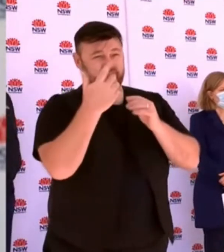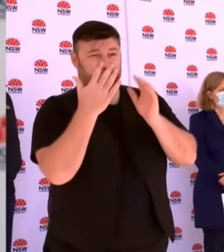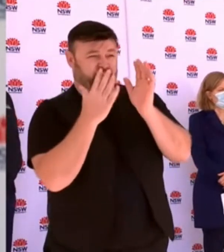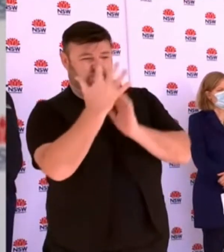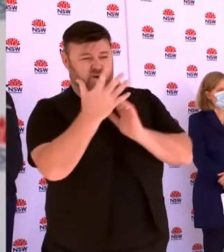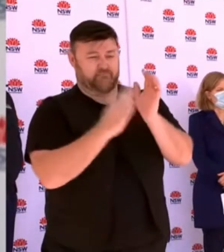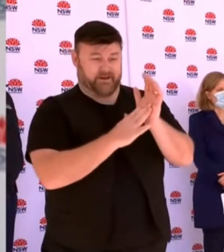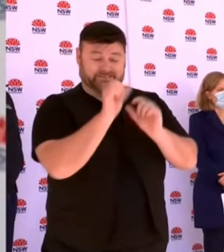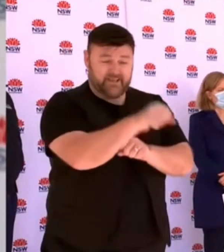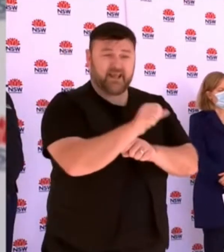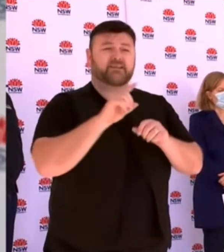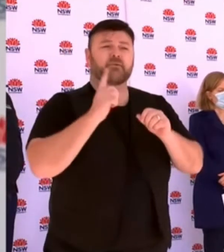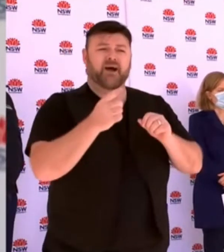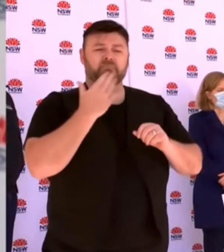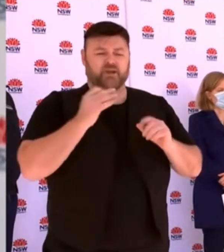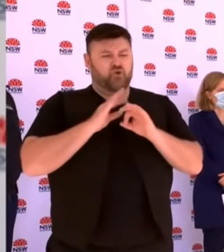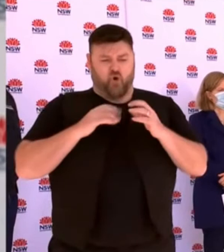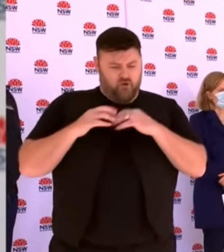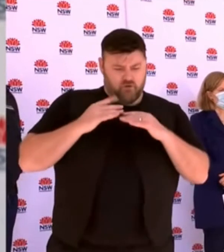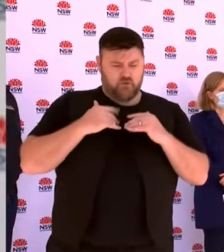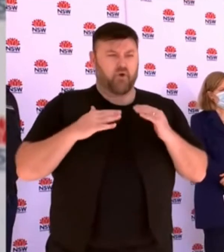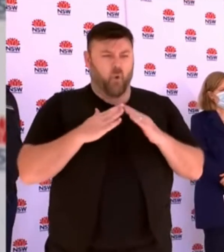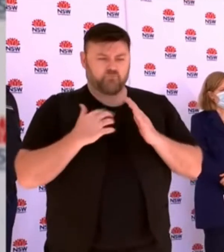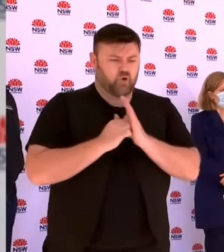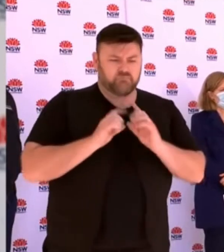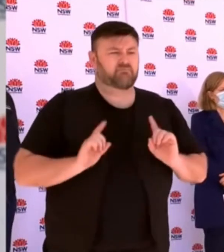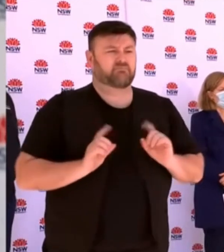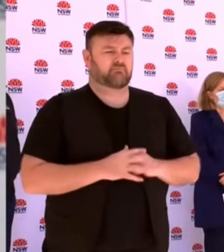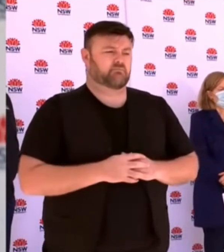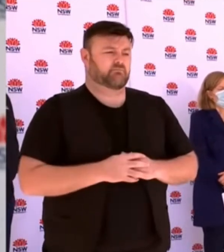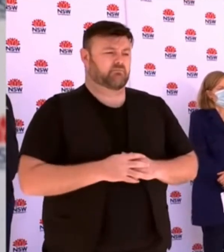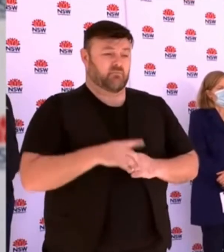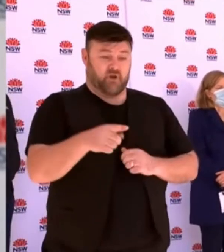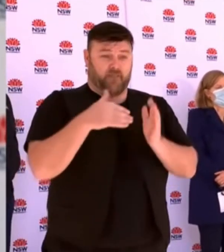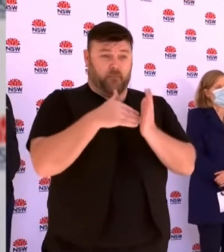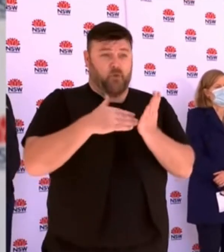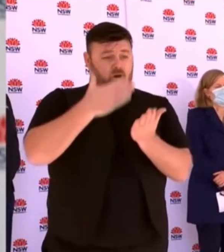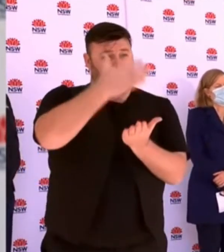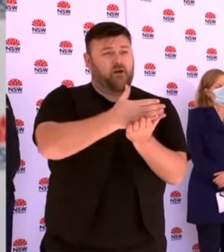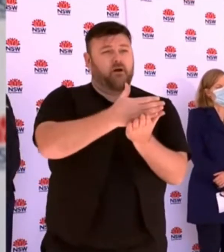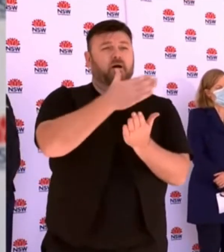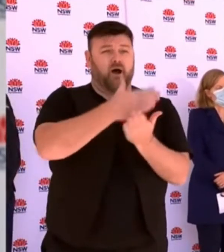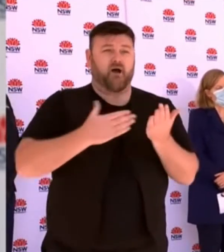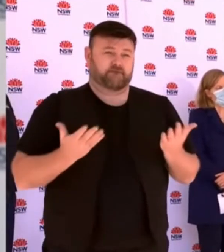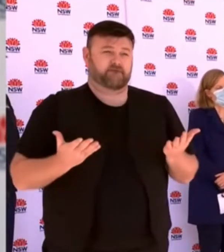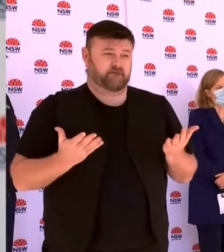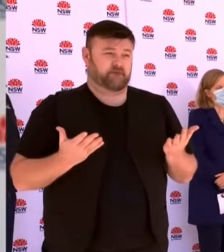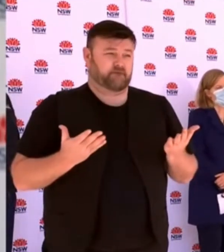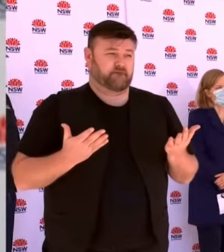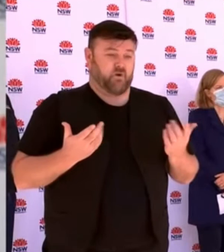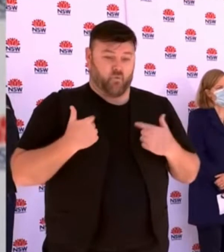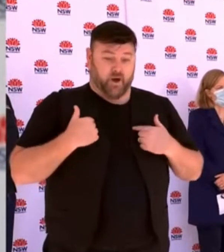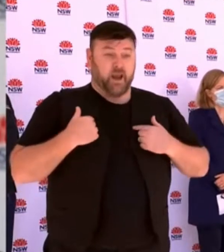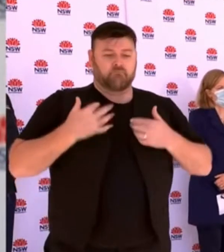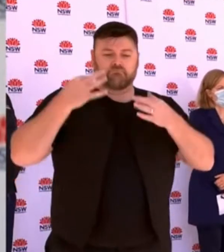ask people to not give up now. We're actually at the halfway point. We're at a good position. The lockdown is having the impact to date